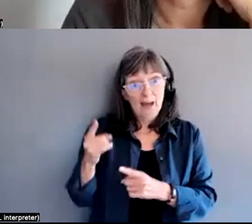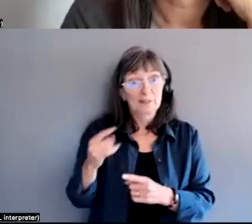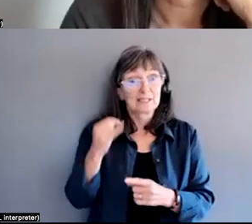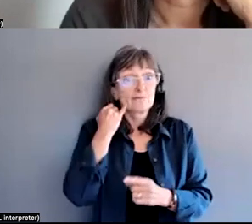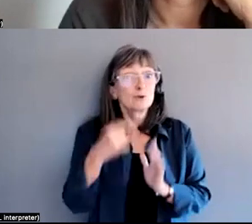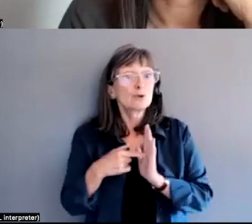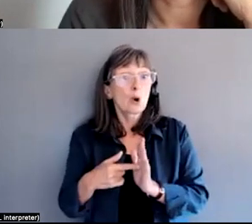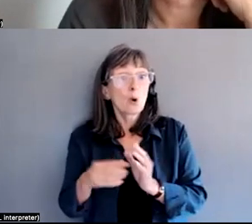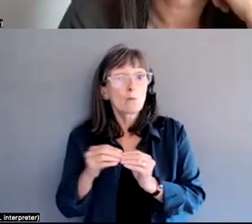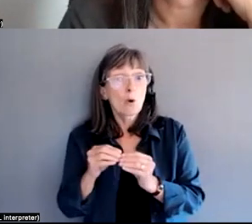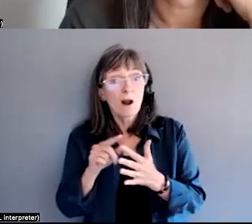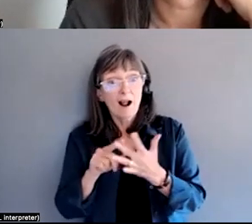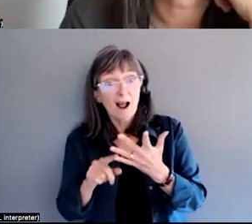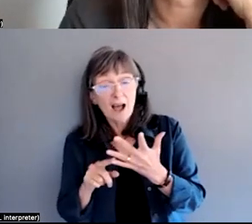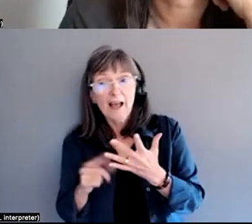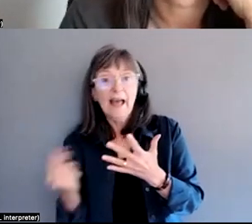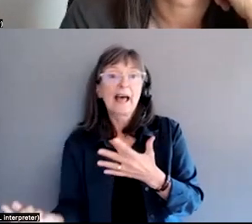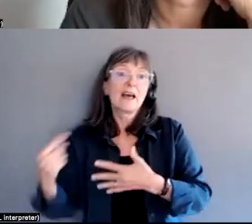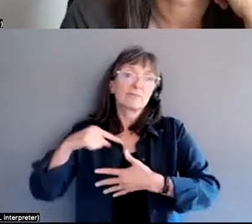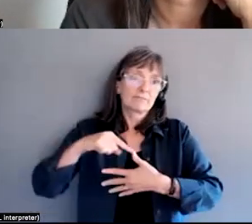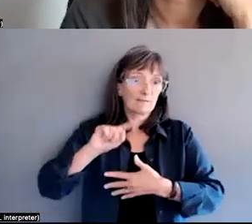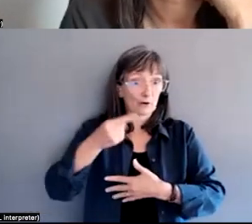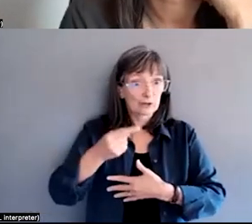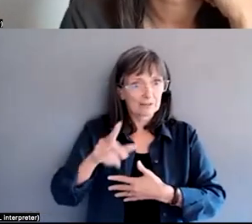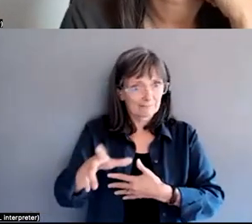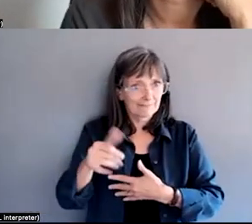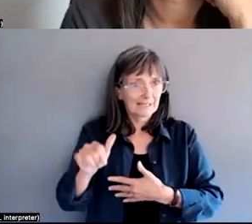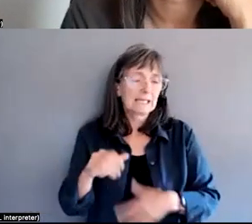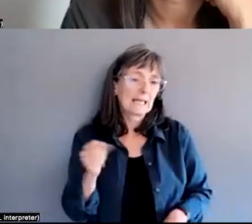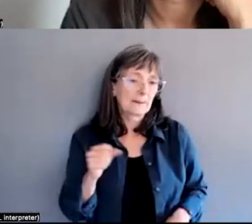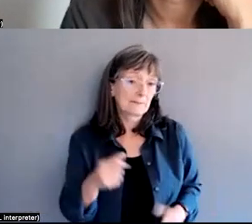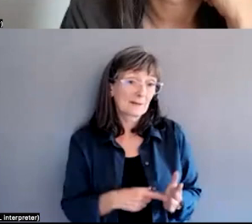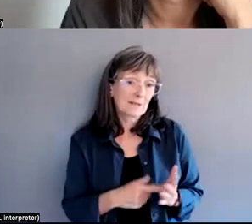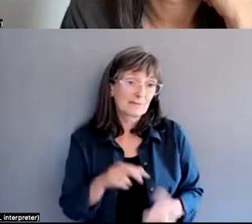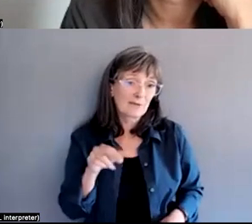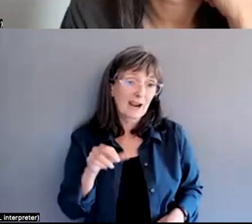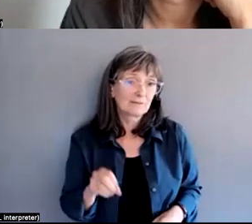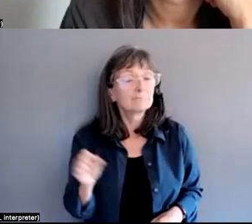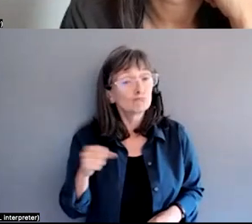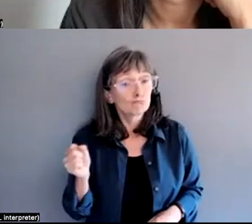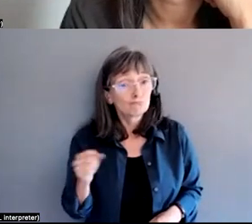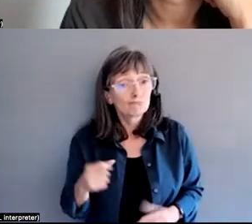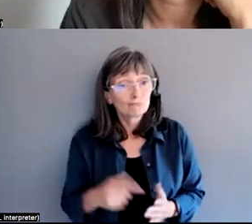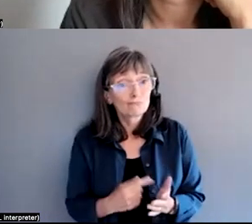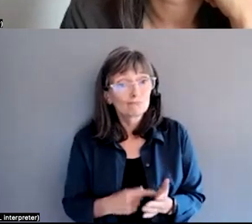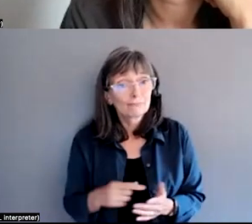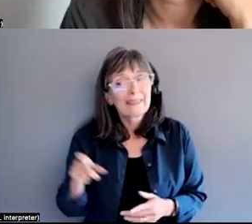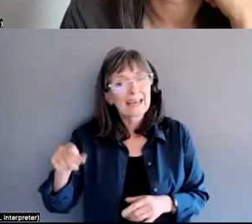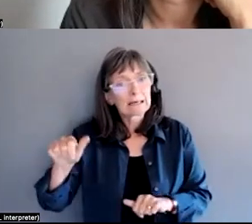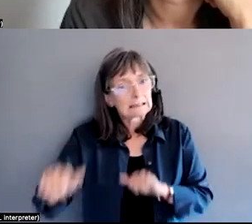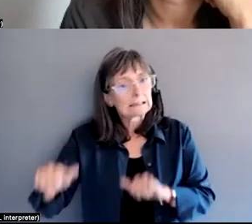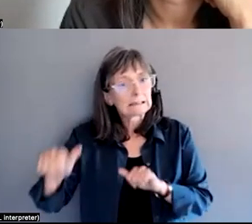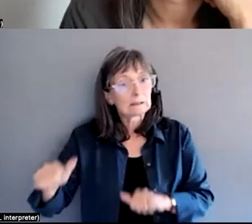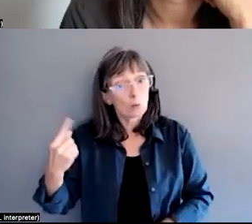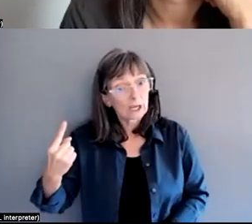afterwards? That has happened sometimes, but that's very rare. It's just that is they're second guessing, because I mean, you